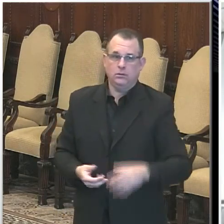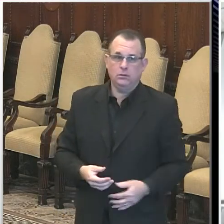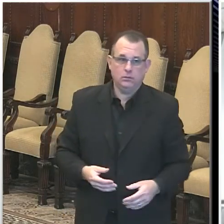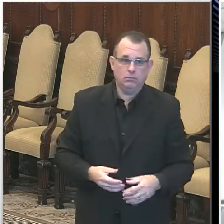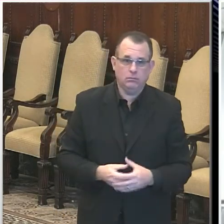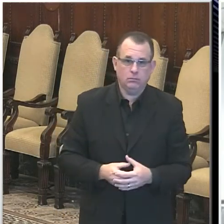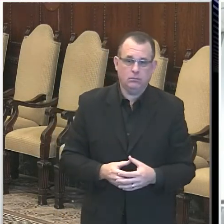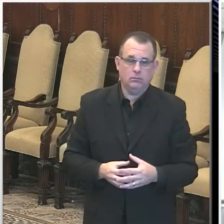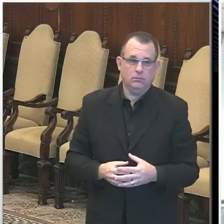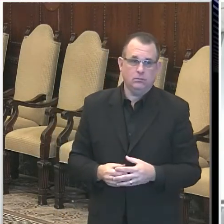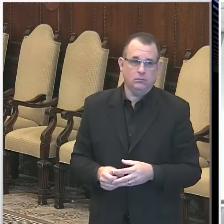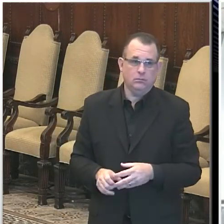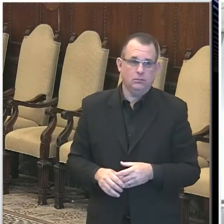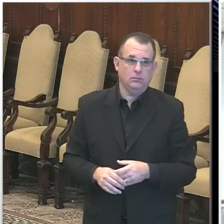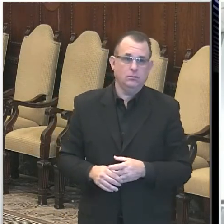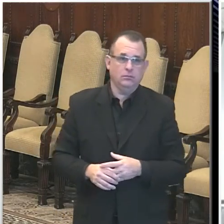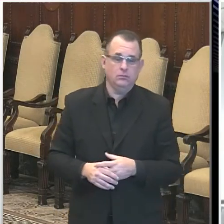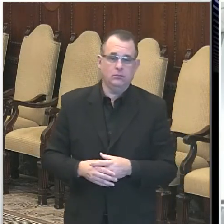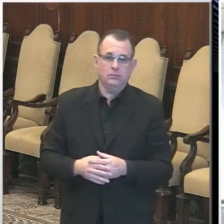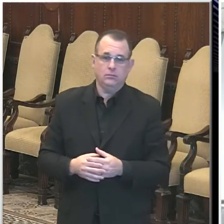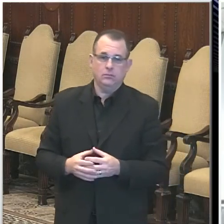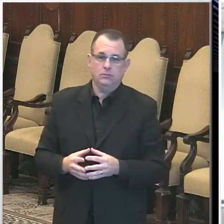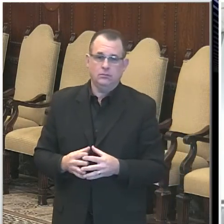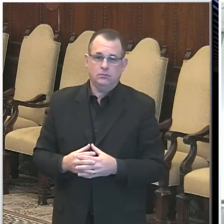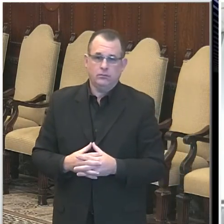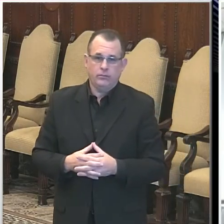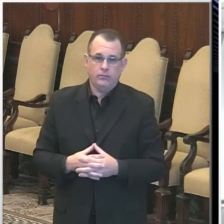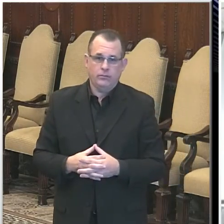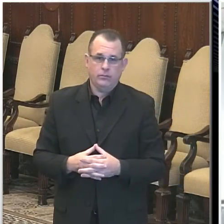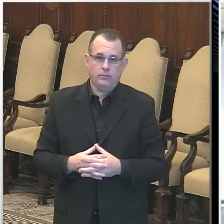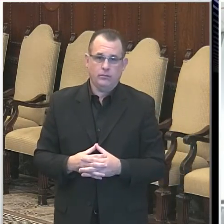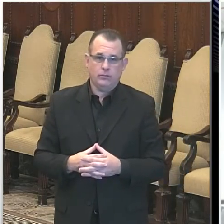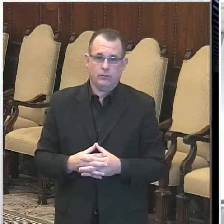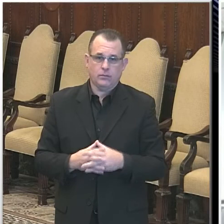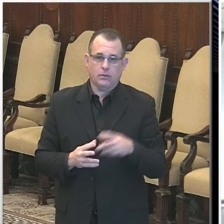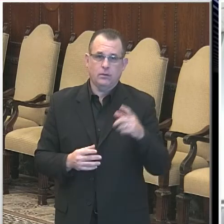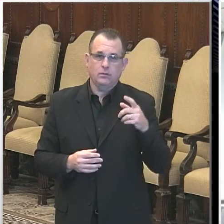Inn. For those who are with